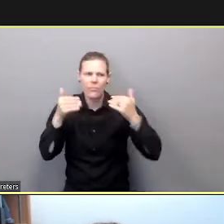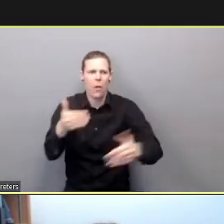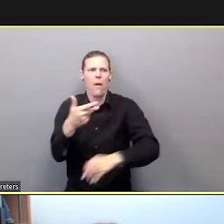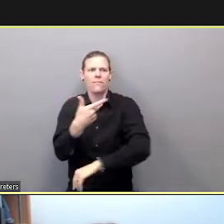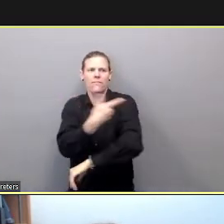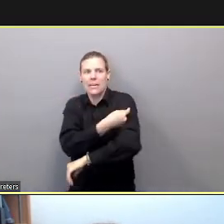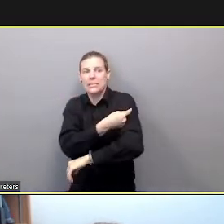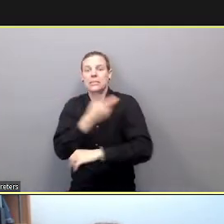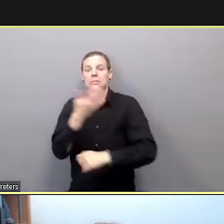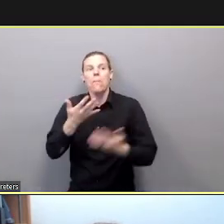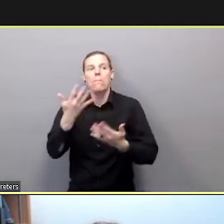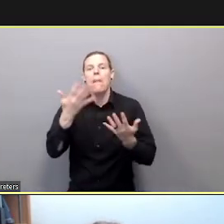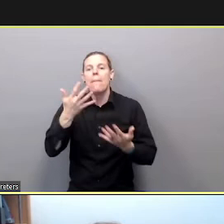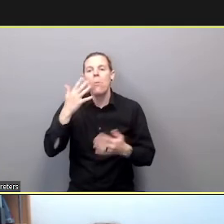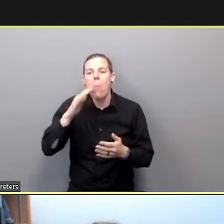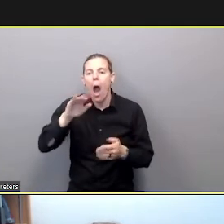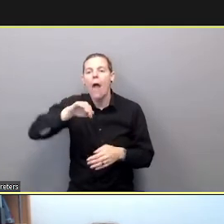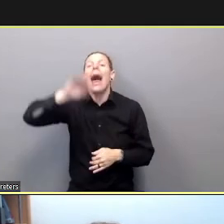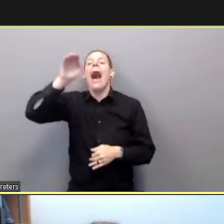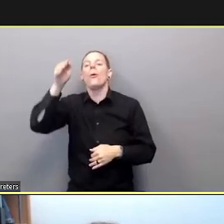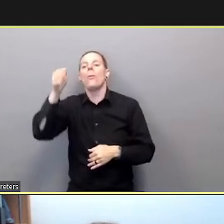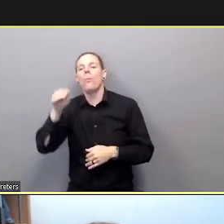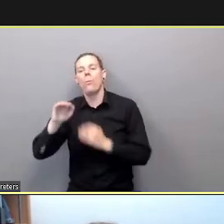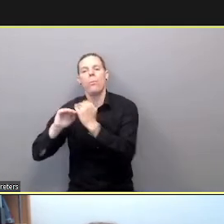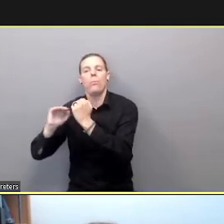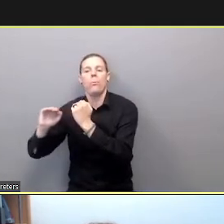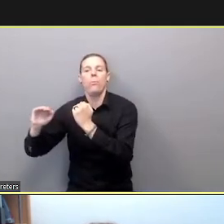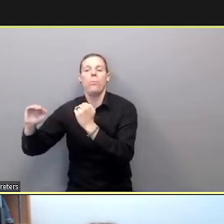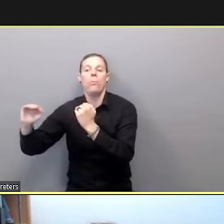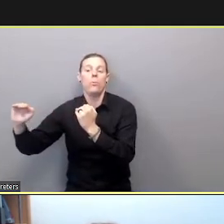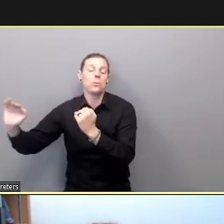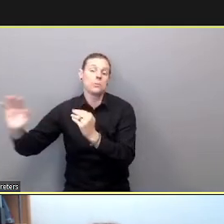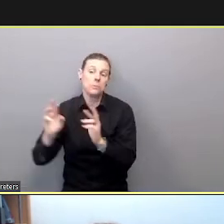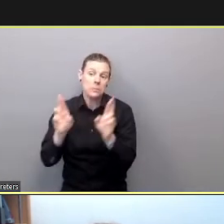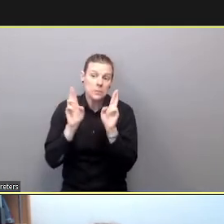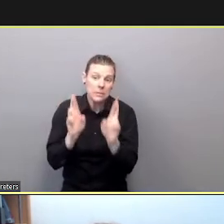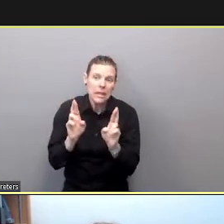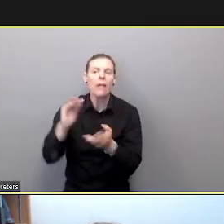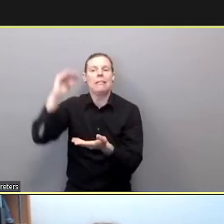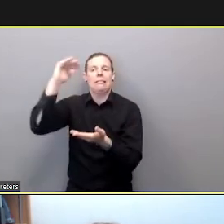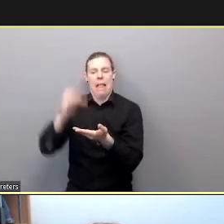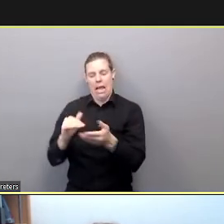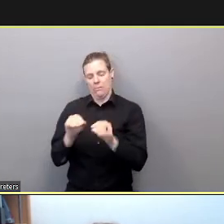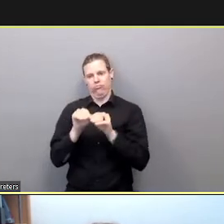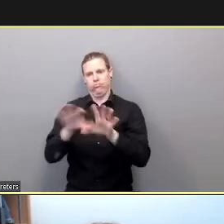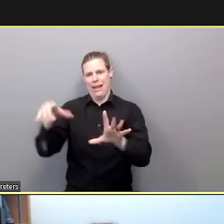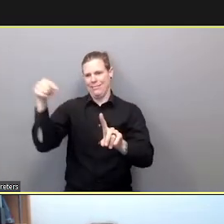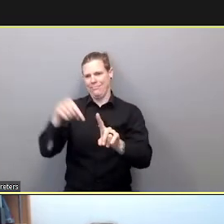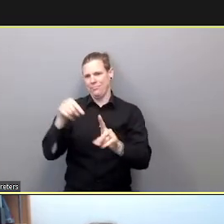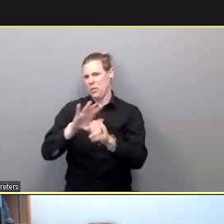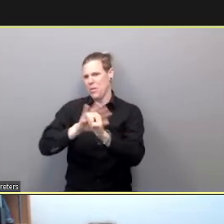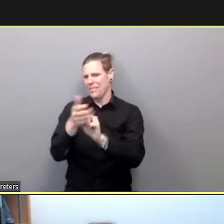see a decreased burden of disease in those school age kids. So next slide.